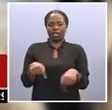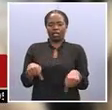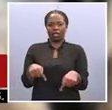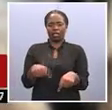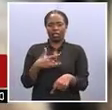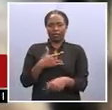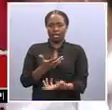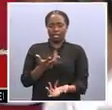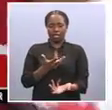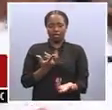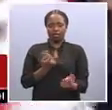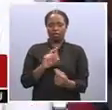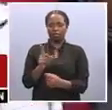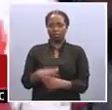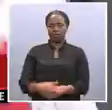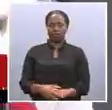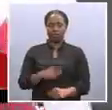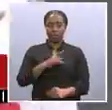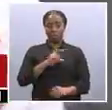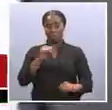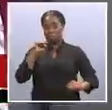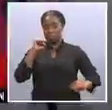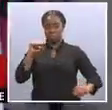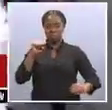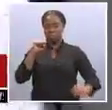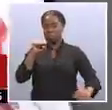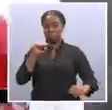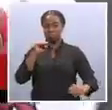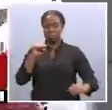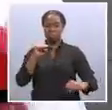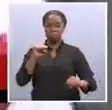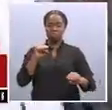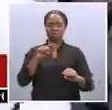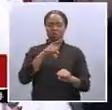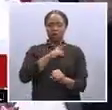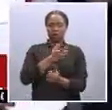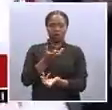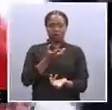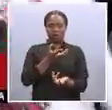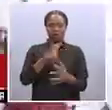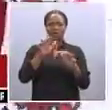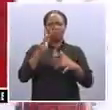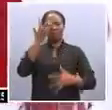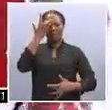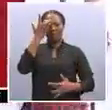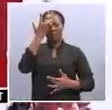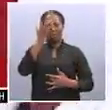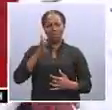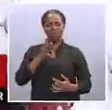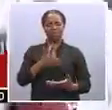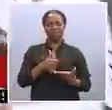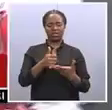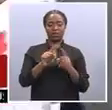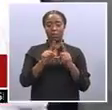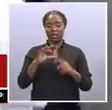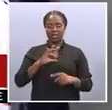and powerless when striking workers went to the rampage inside Charlotte Maxeke Academic Hospital.